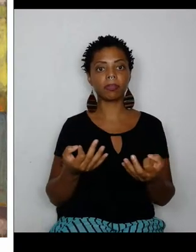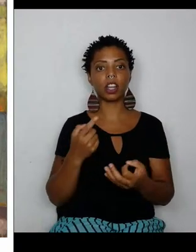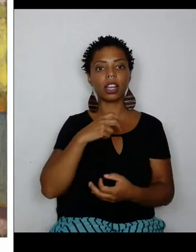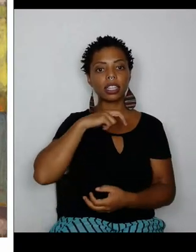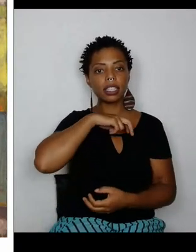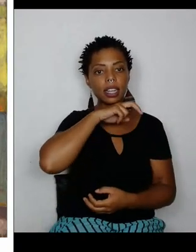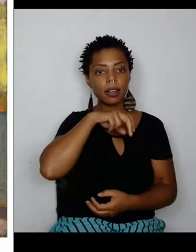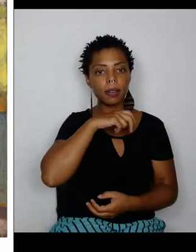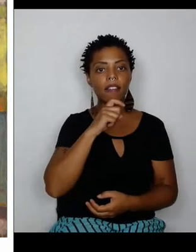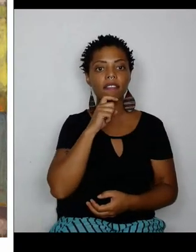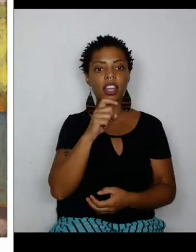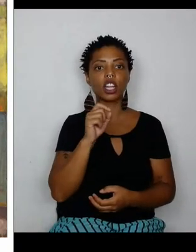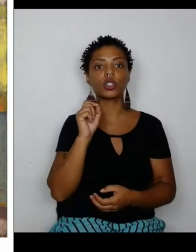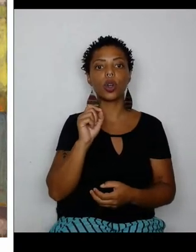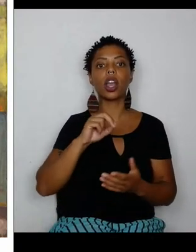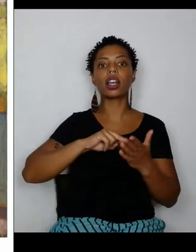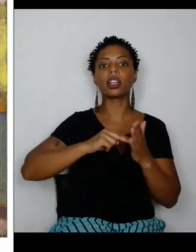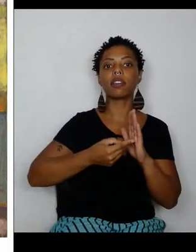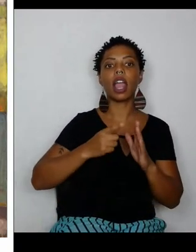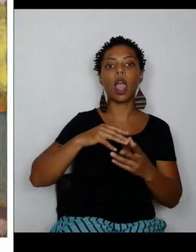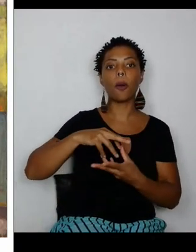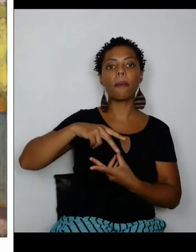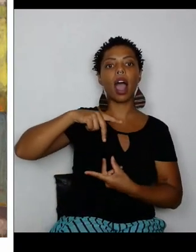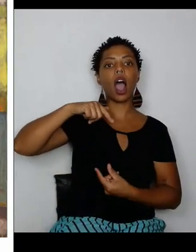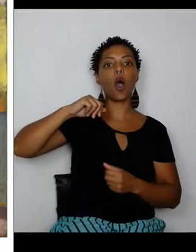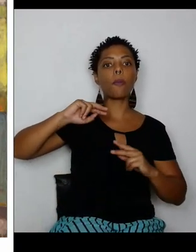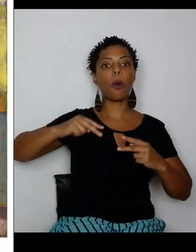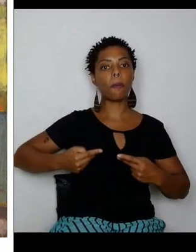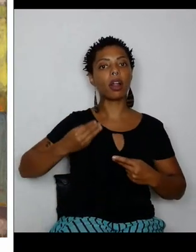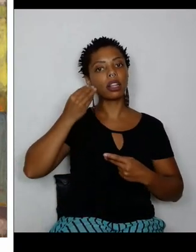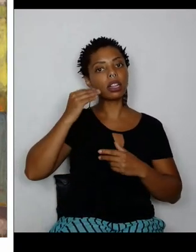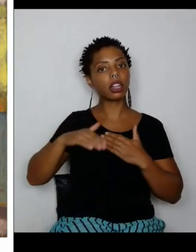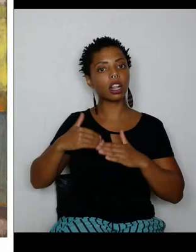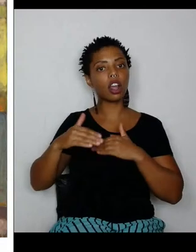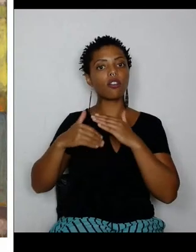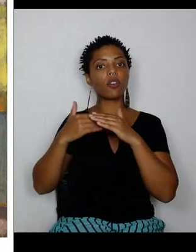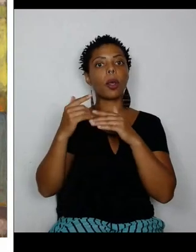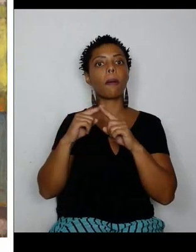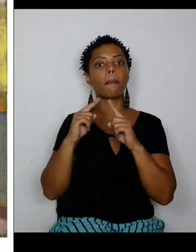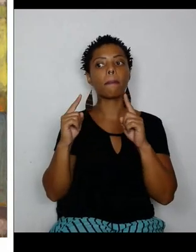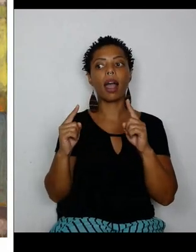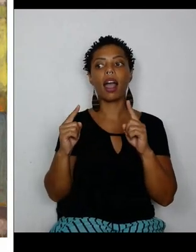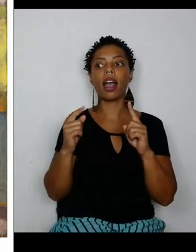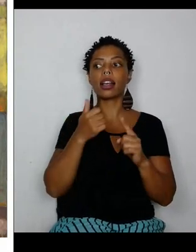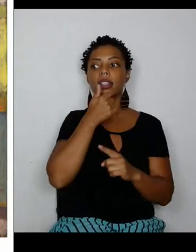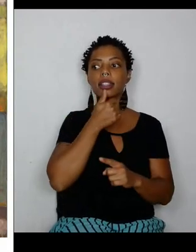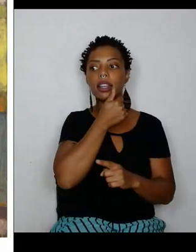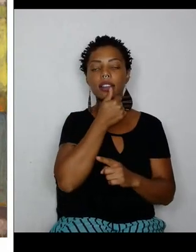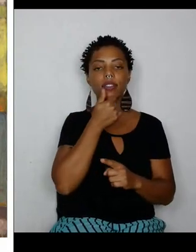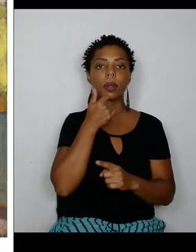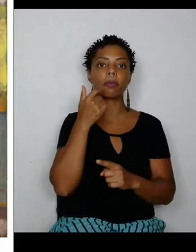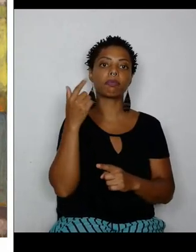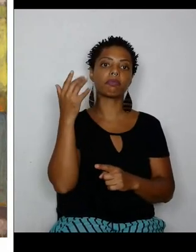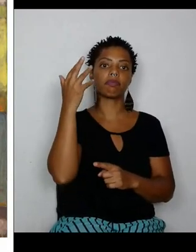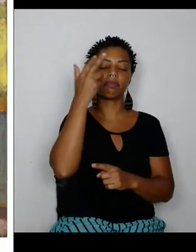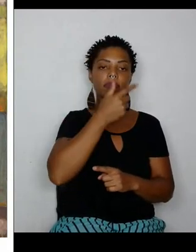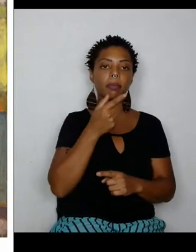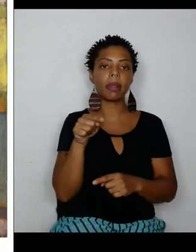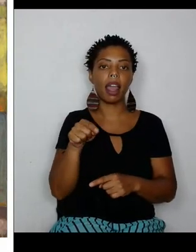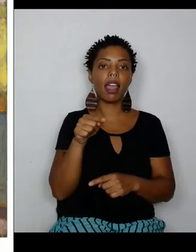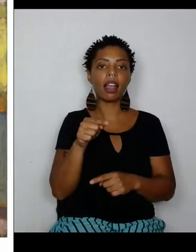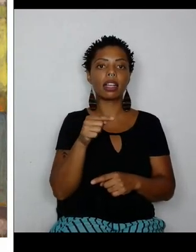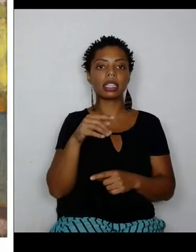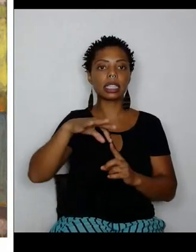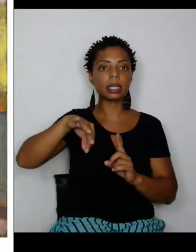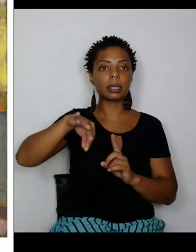soul sacrifices itself for the beautiful lily a being of pure spirit the self-portrait for grounding a snake that